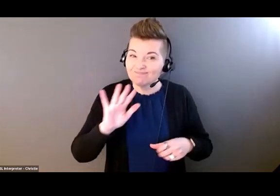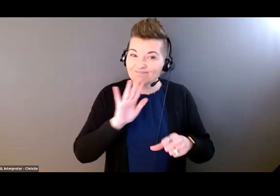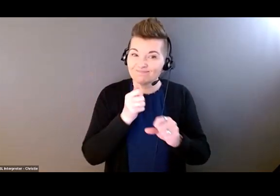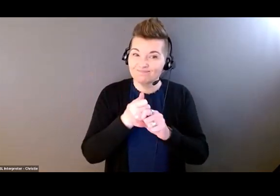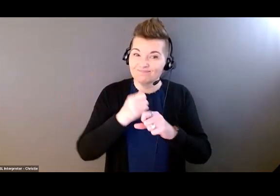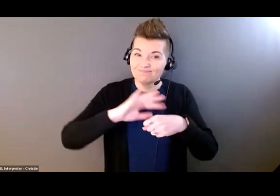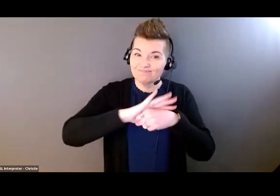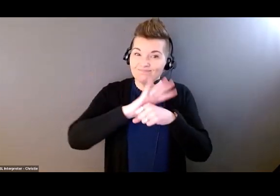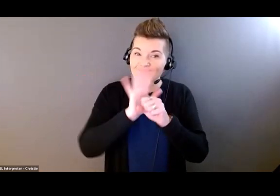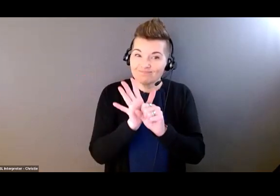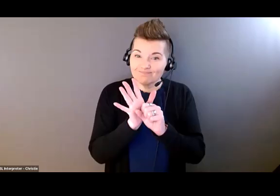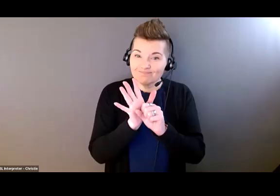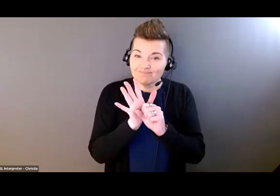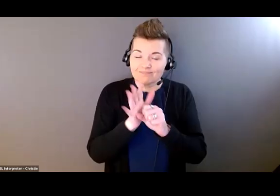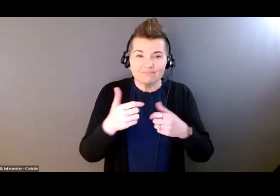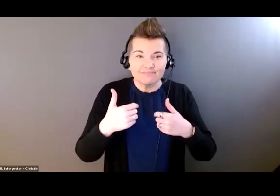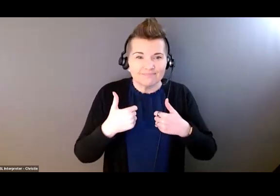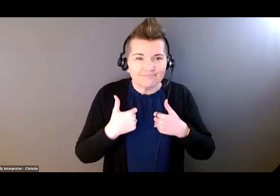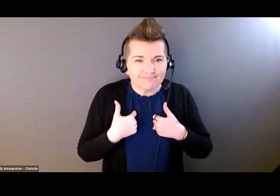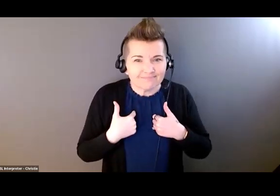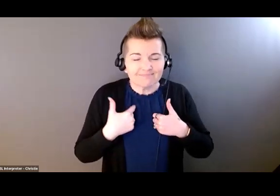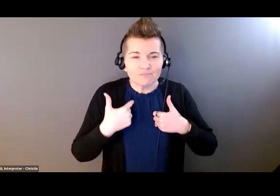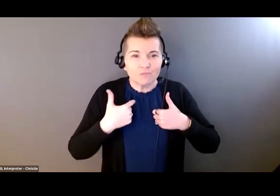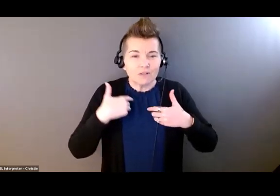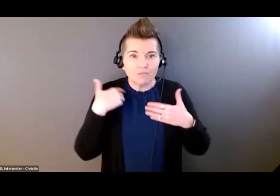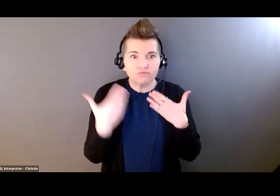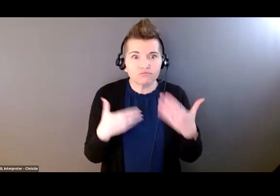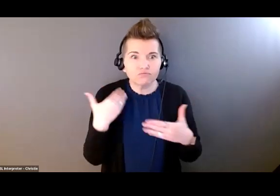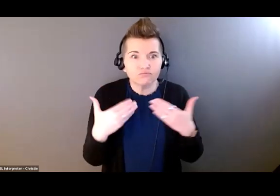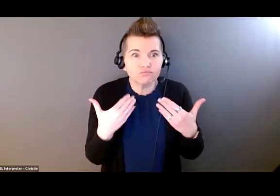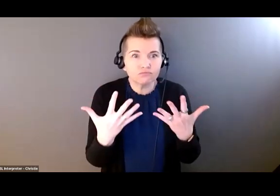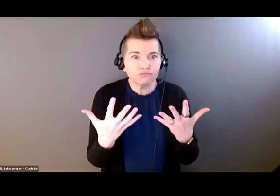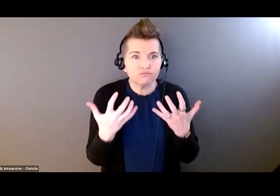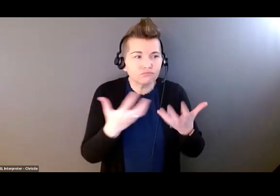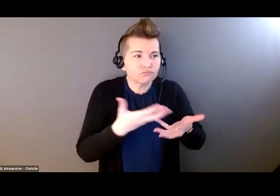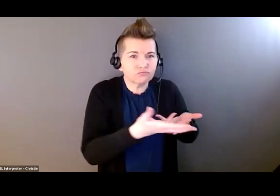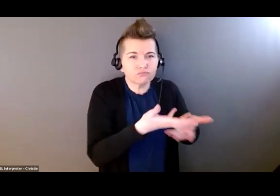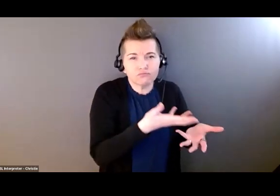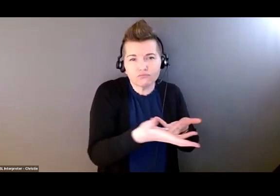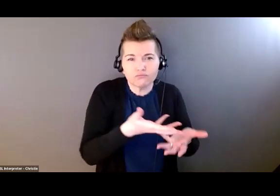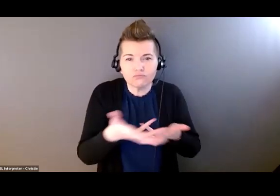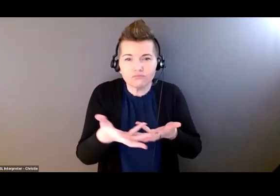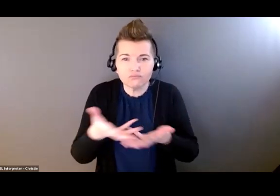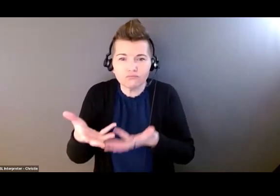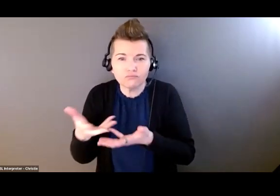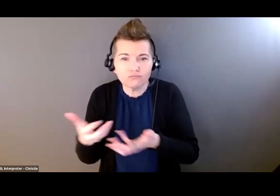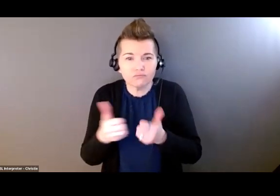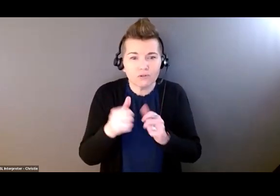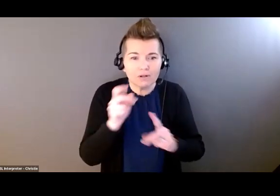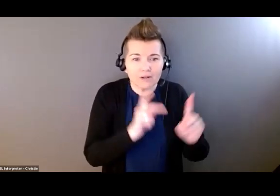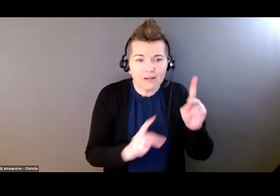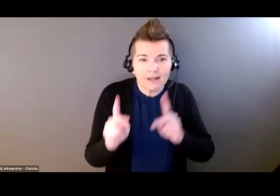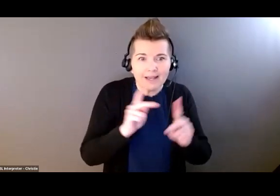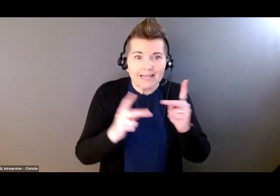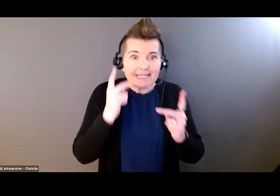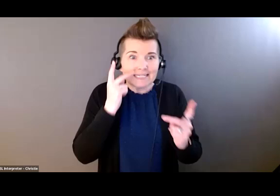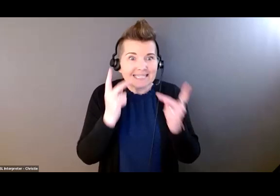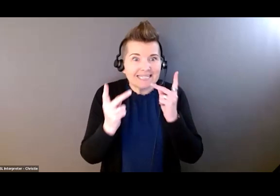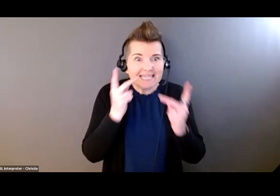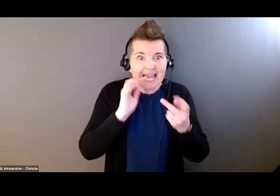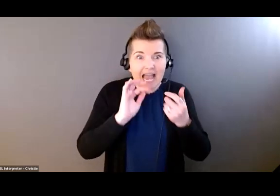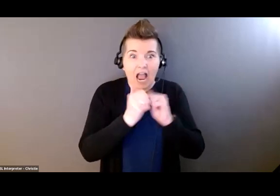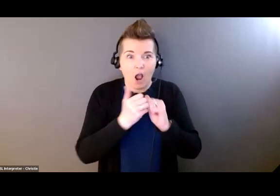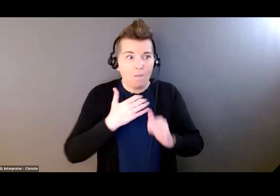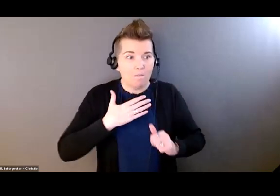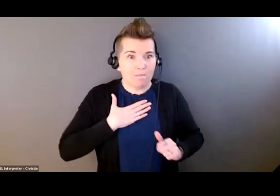of 2020, around the beginning of the pandemic, that I experienced this tight feedback loop, and I was just so eager and